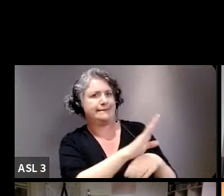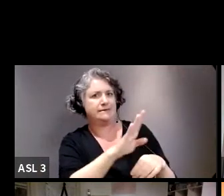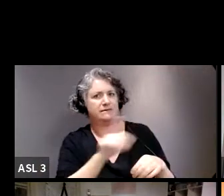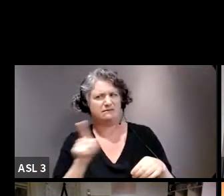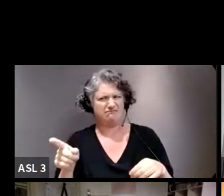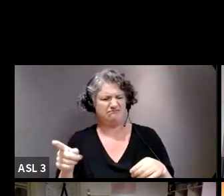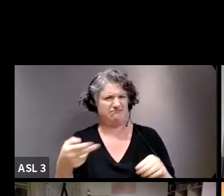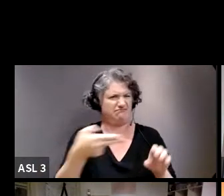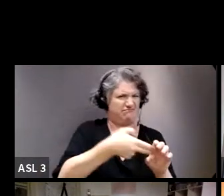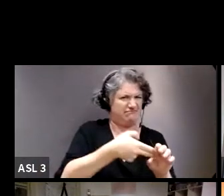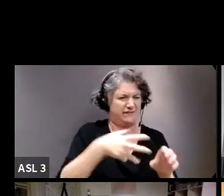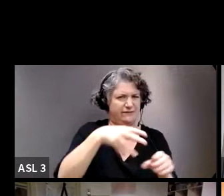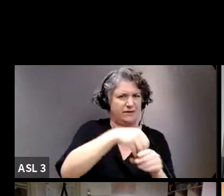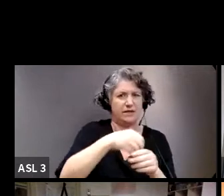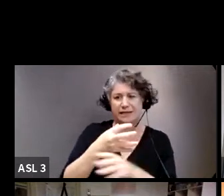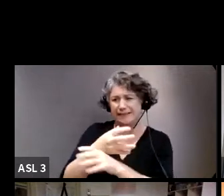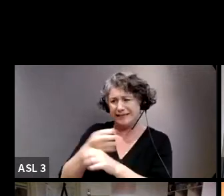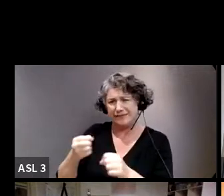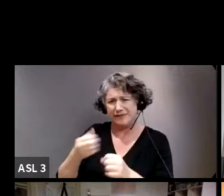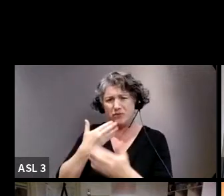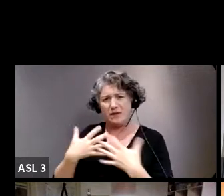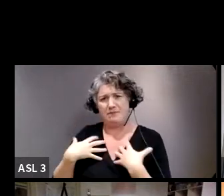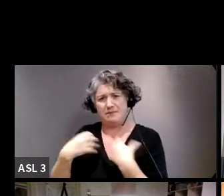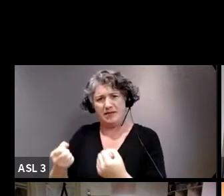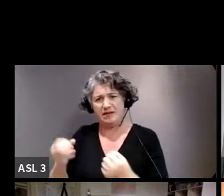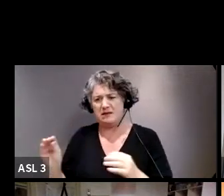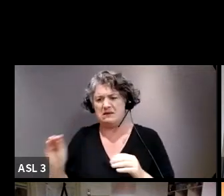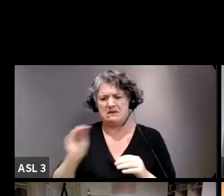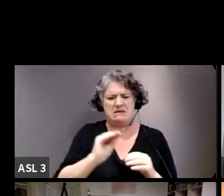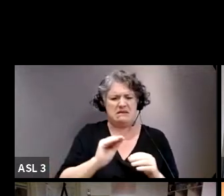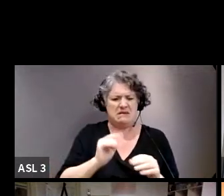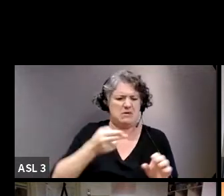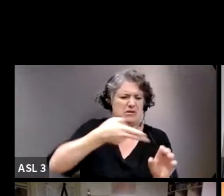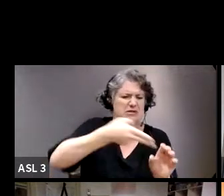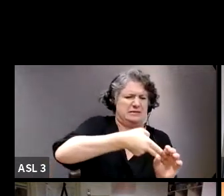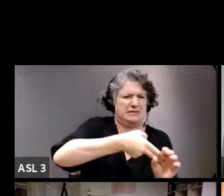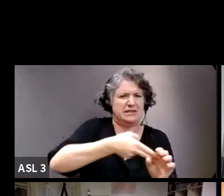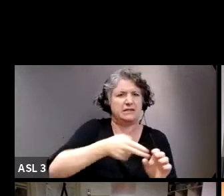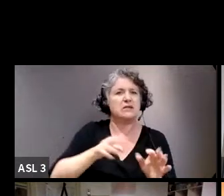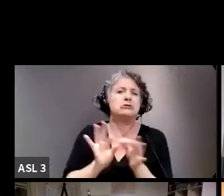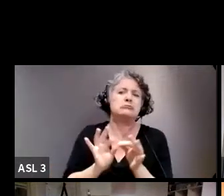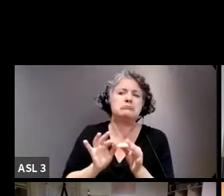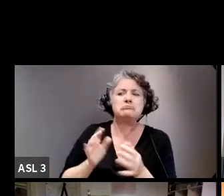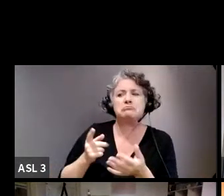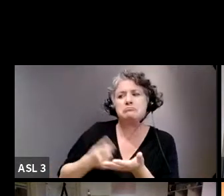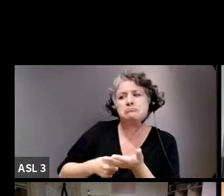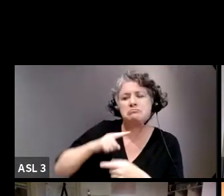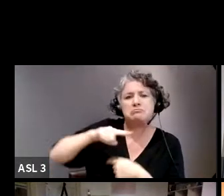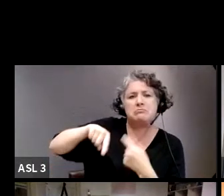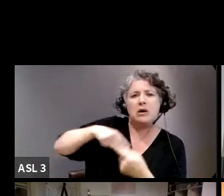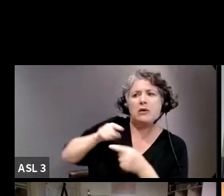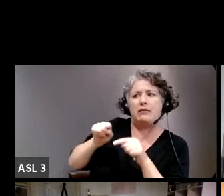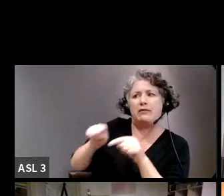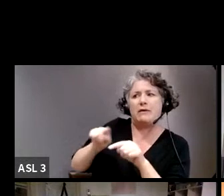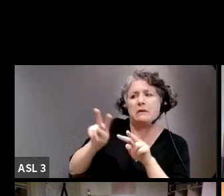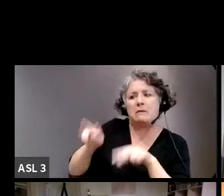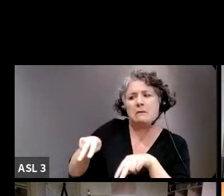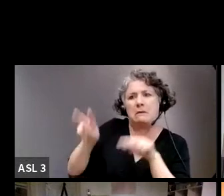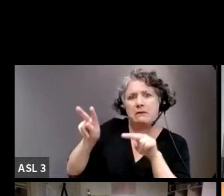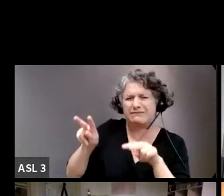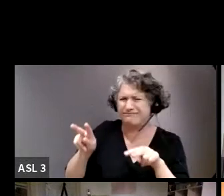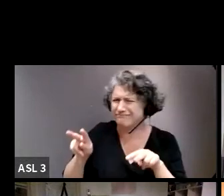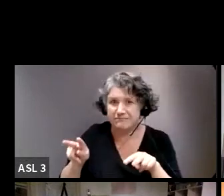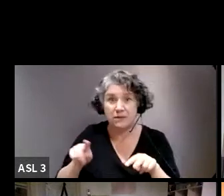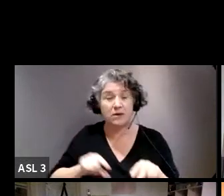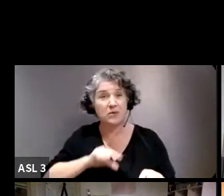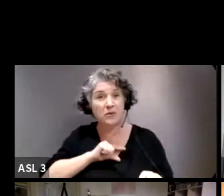of people should never be treated as a commodity or a political talking point it's the livelihood and quality of life of